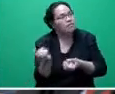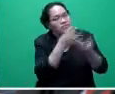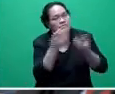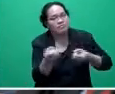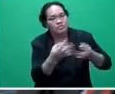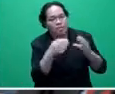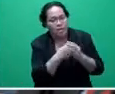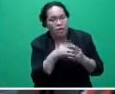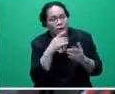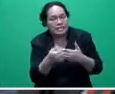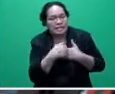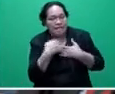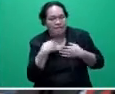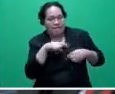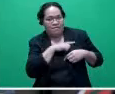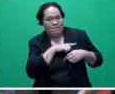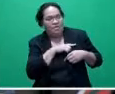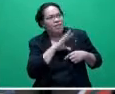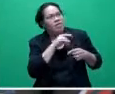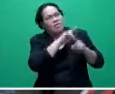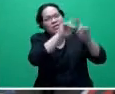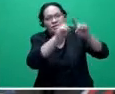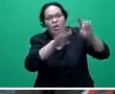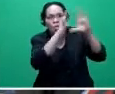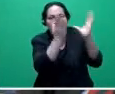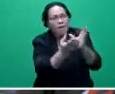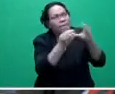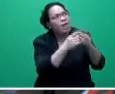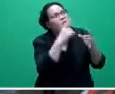Bank, IMF, Asian Infrastructure Investment and